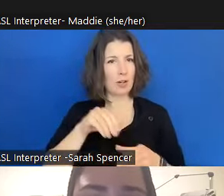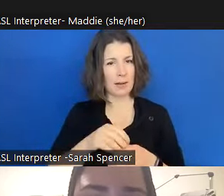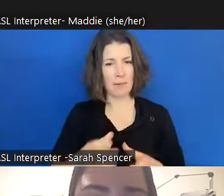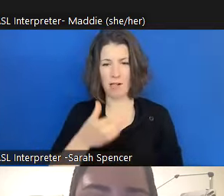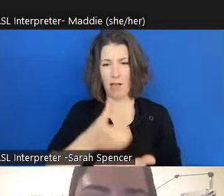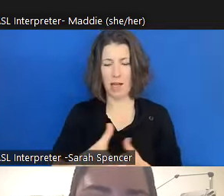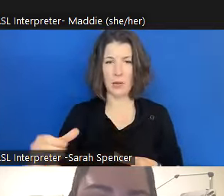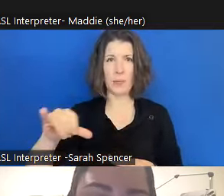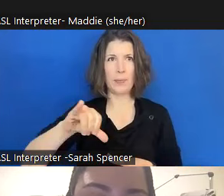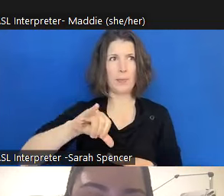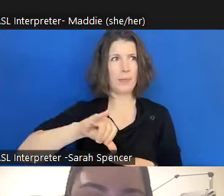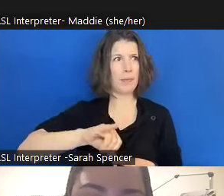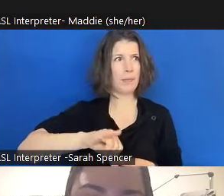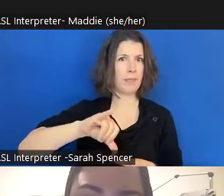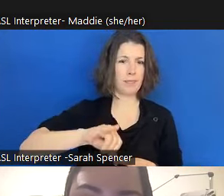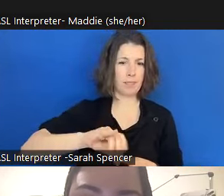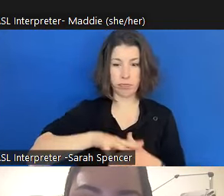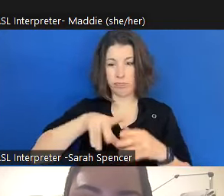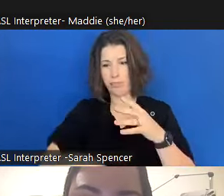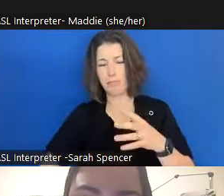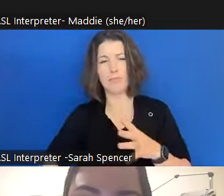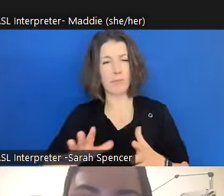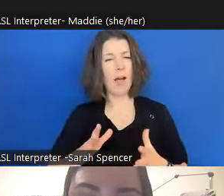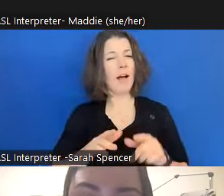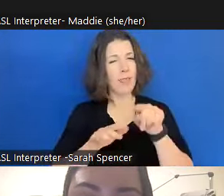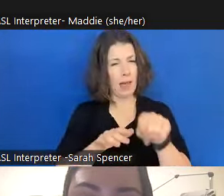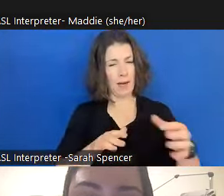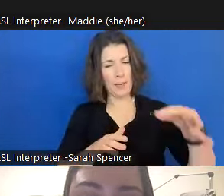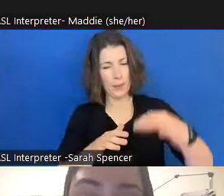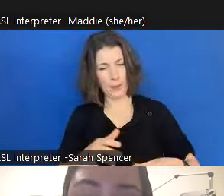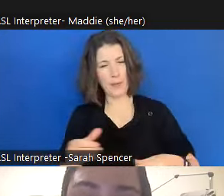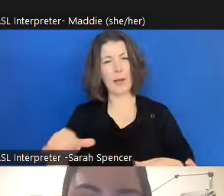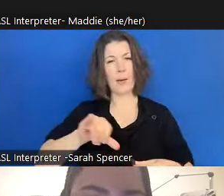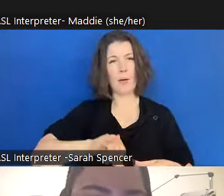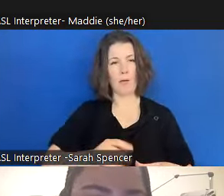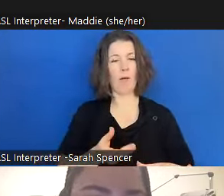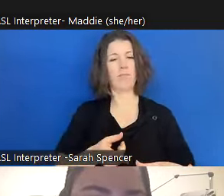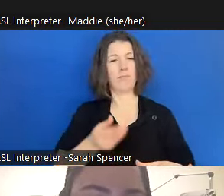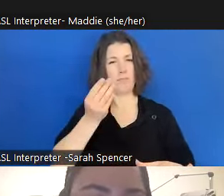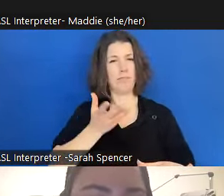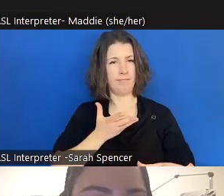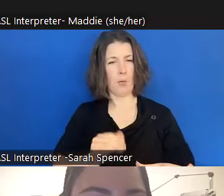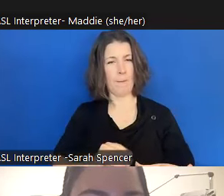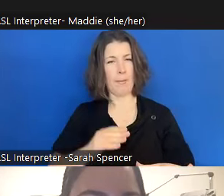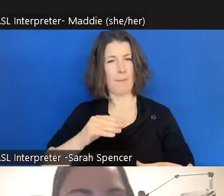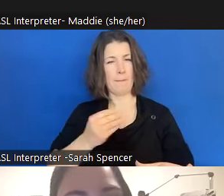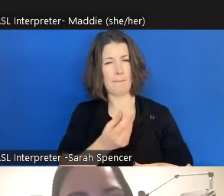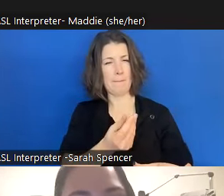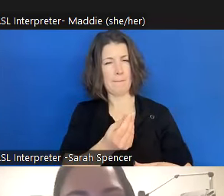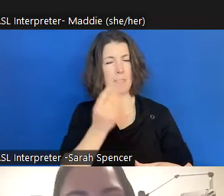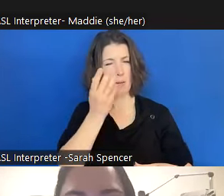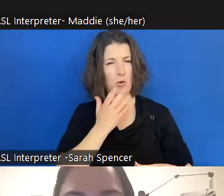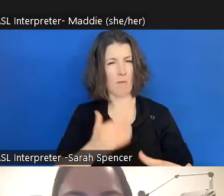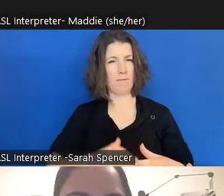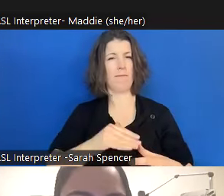And then on the right side, we have a talking watch. And so at the very top, I